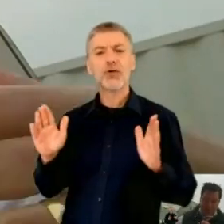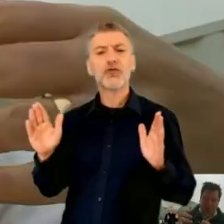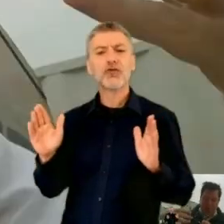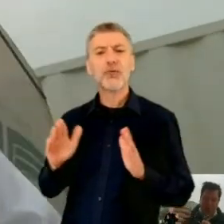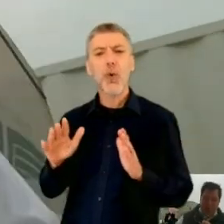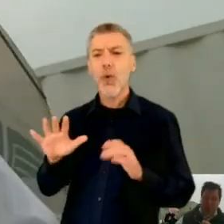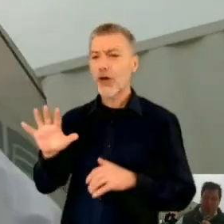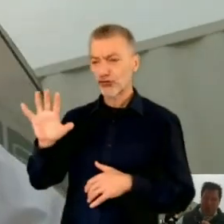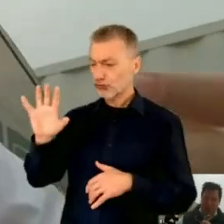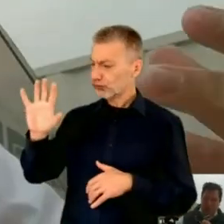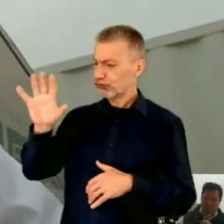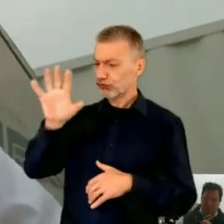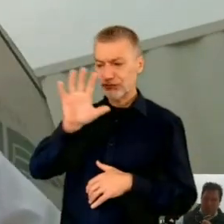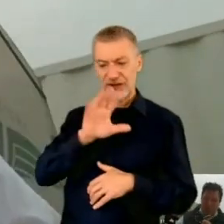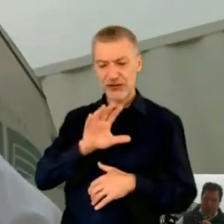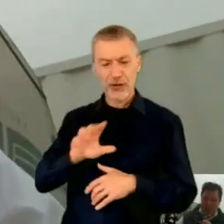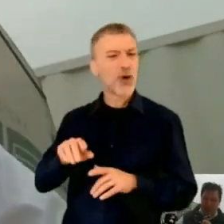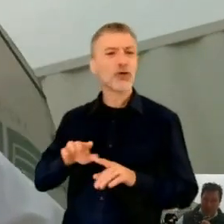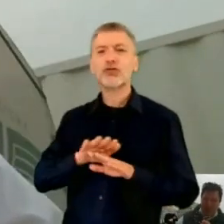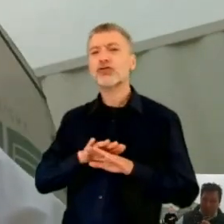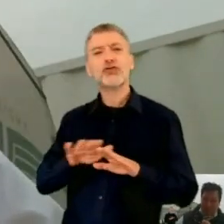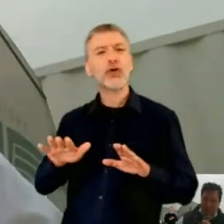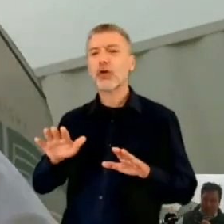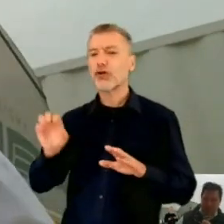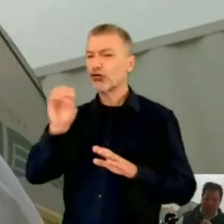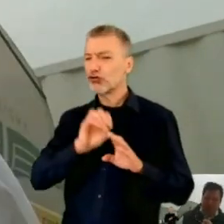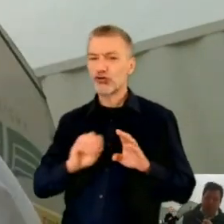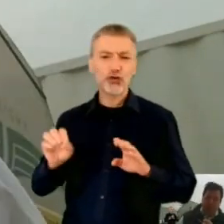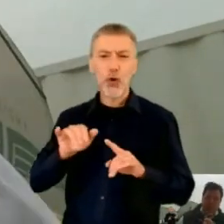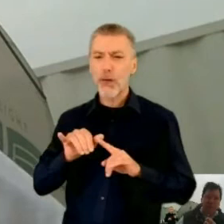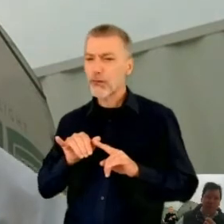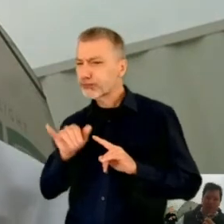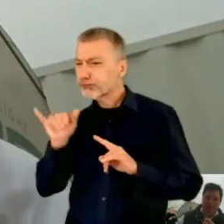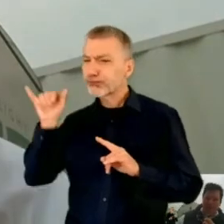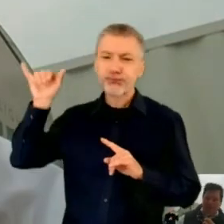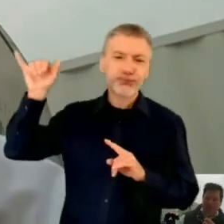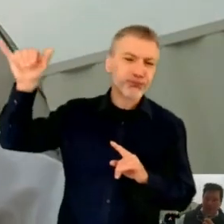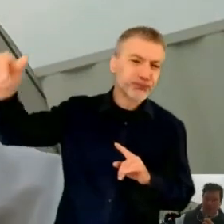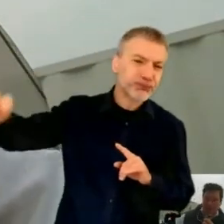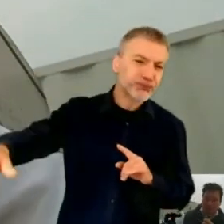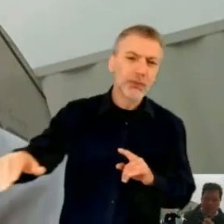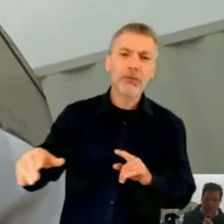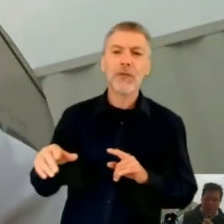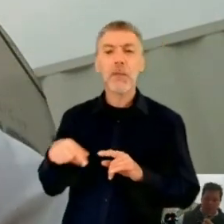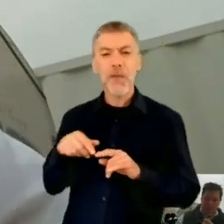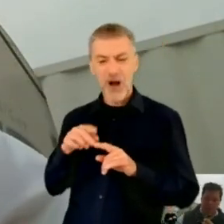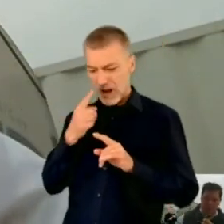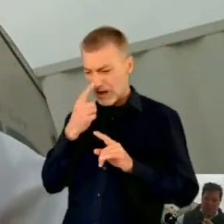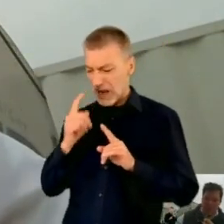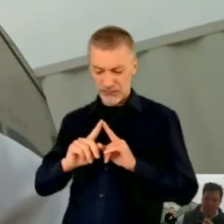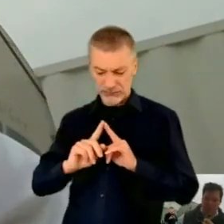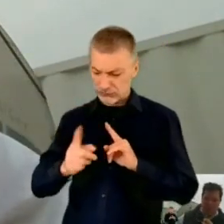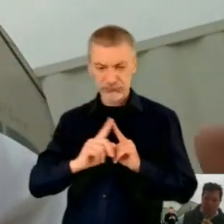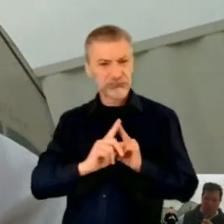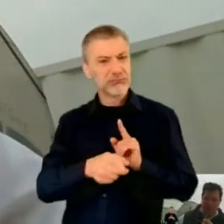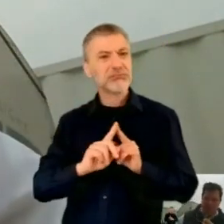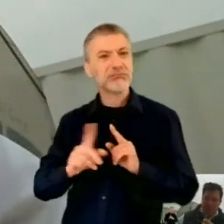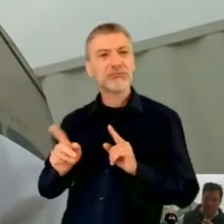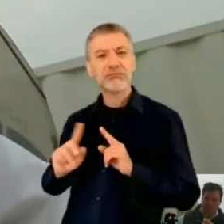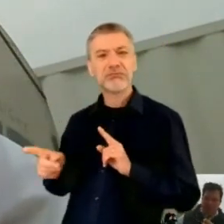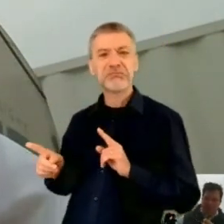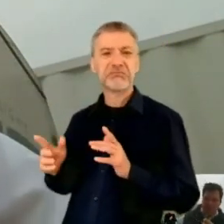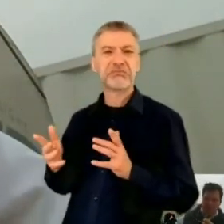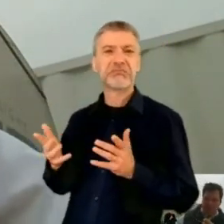not the ones we go on holiday on, not the sort of the big 80, 100-seater aircraft, but the ones maybe you see people using to take trips between